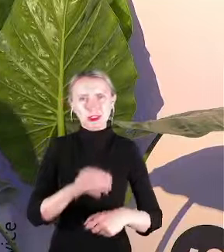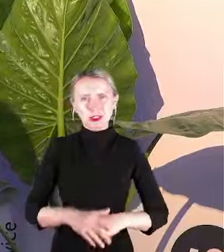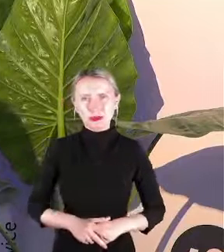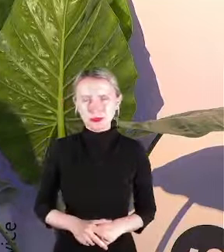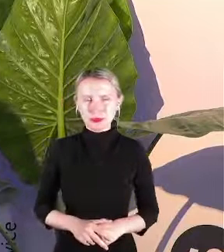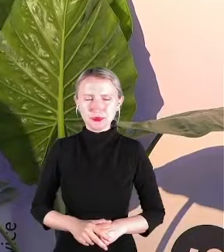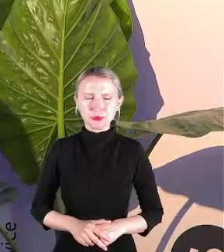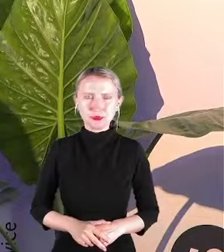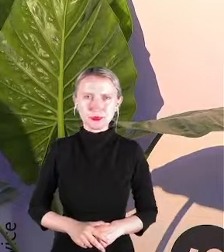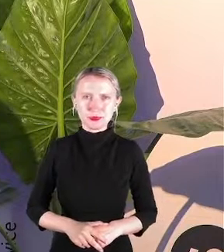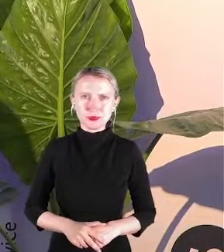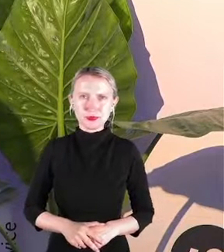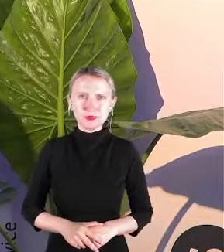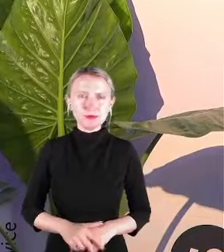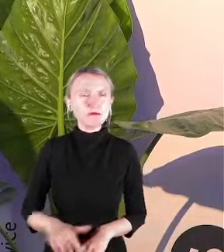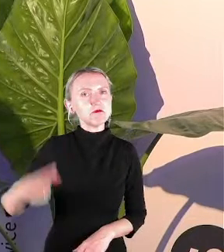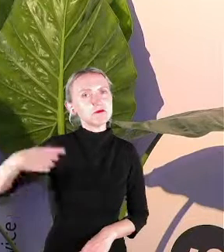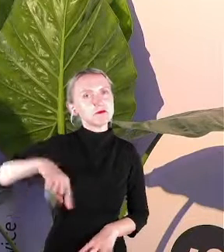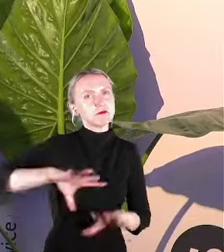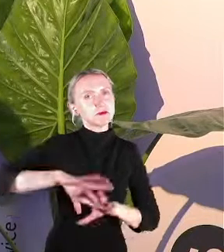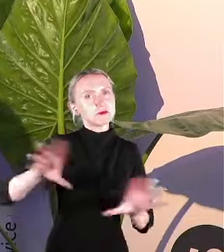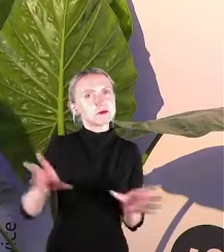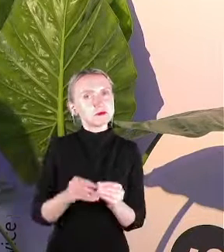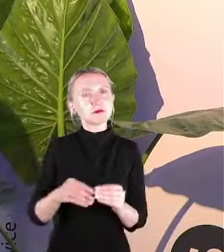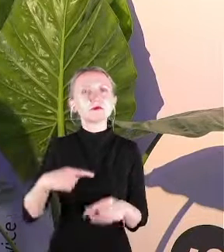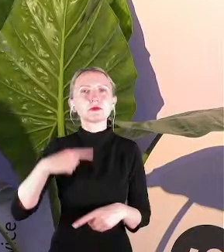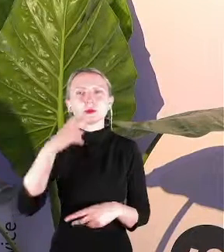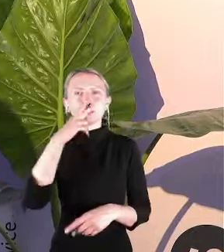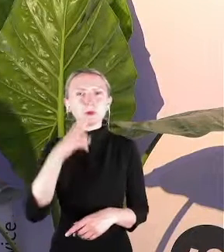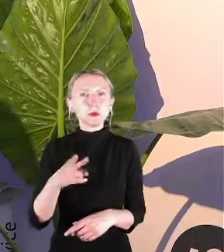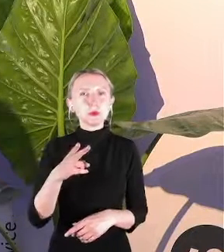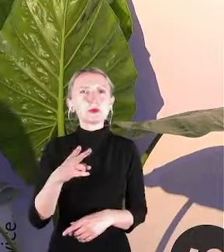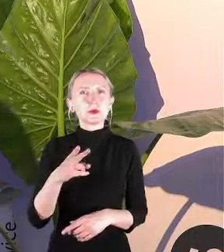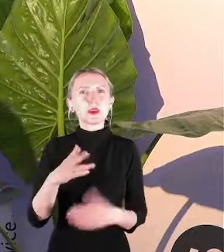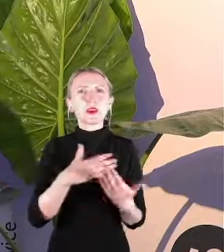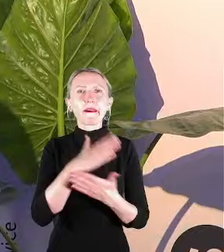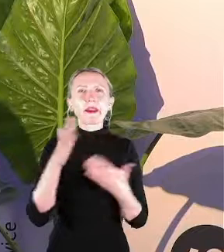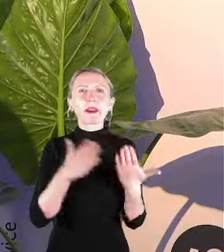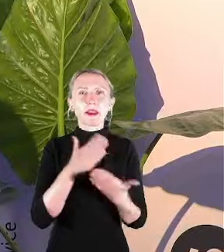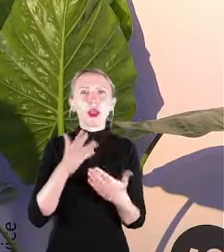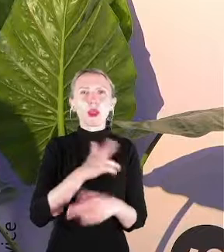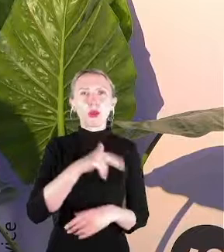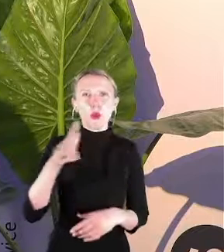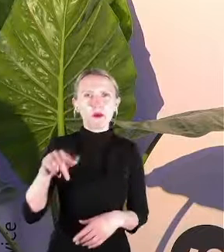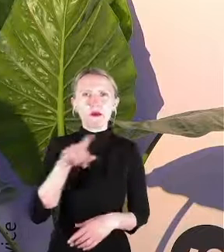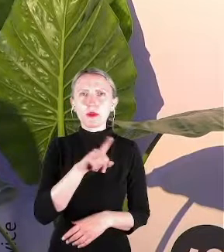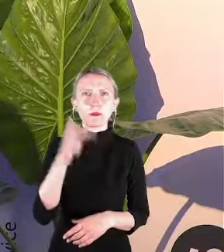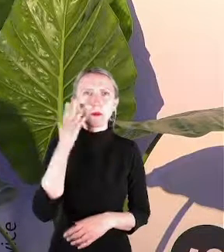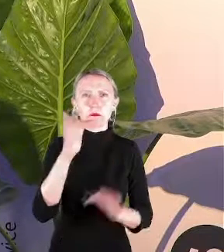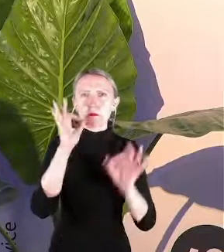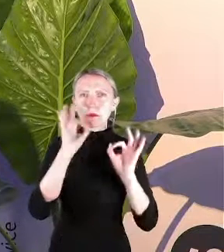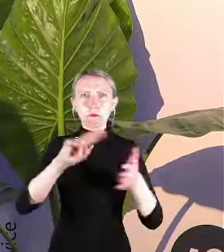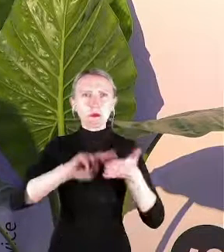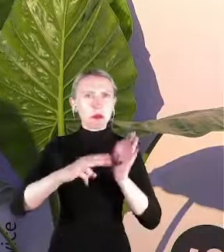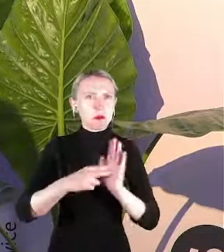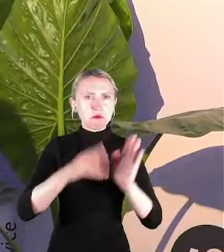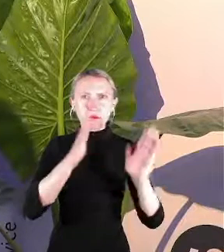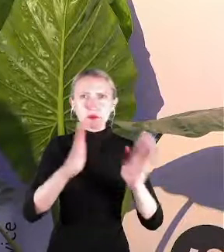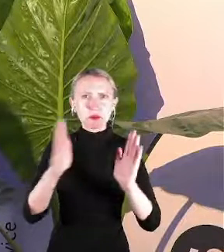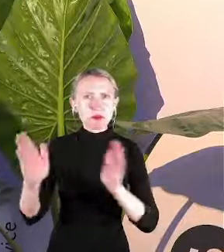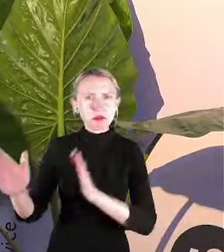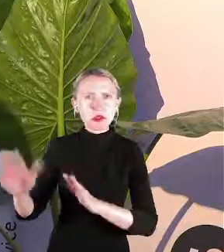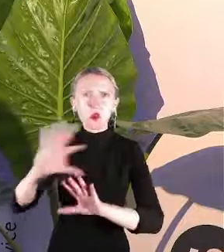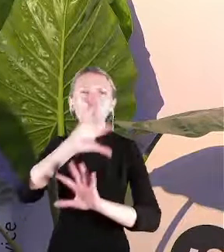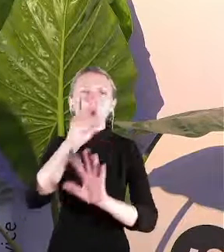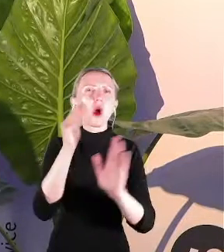Nordic countries with a good urban planning, with nice architecture. But before we